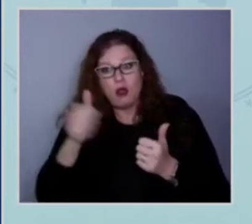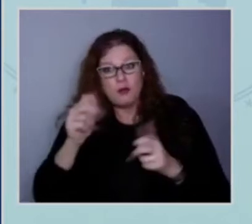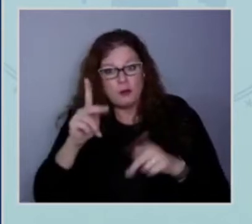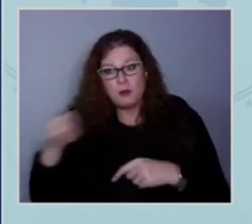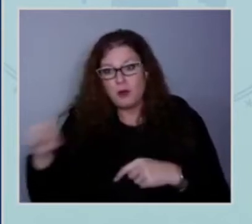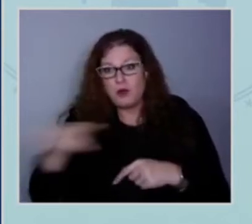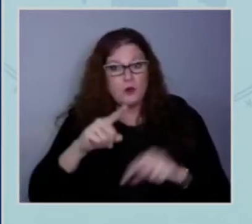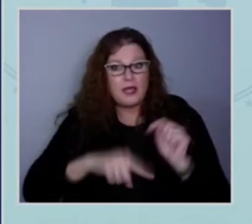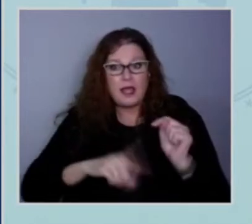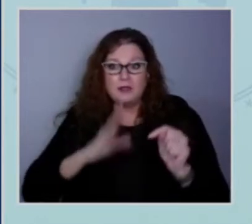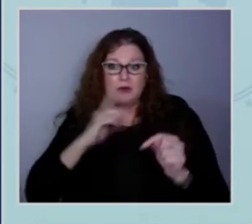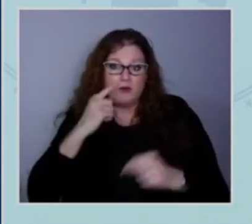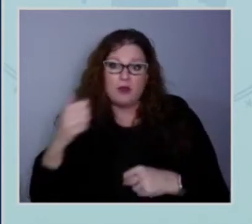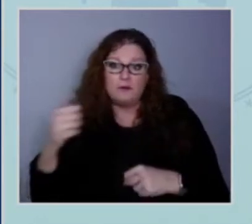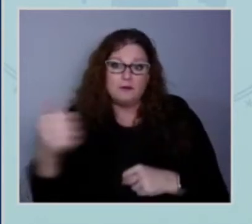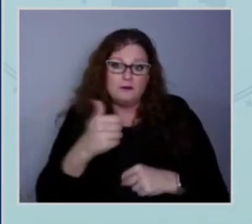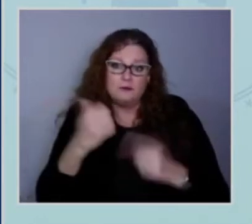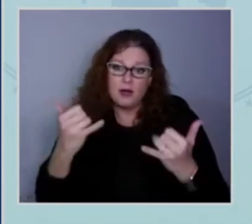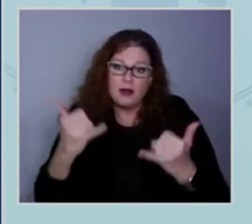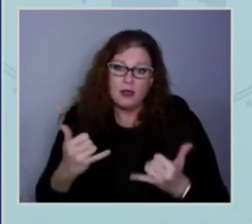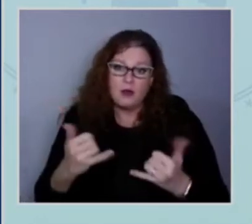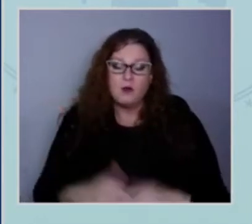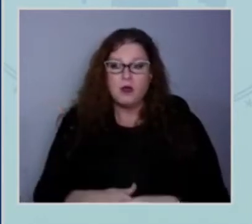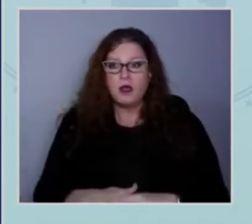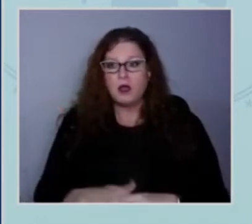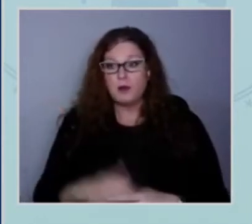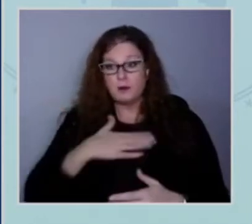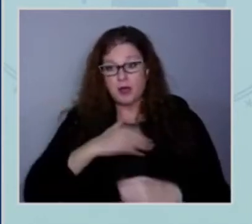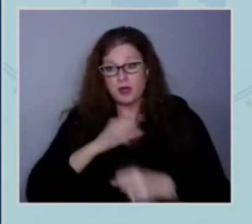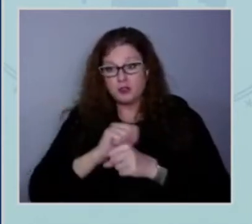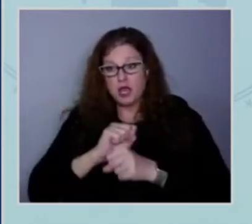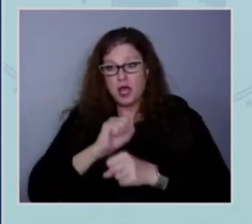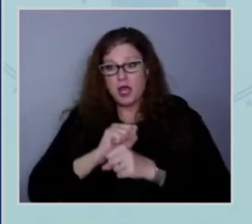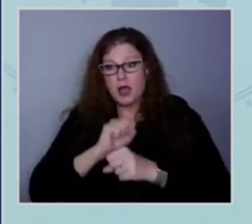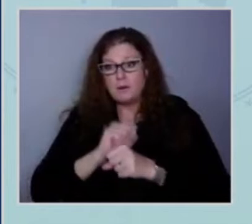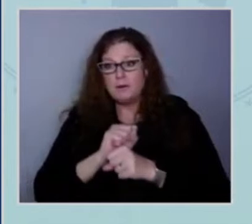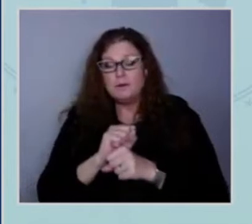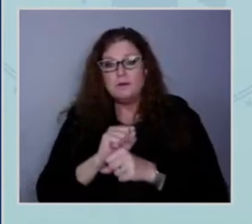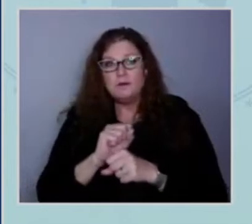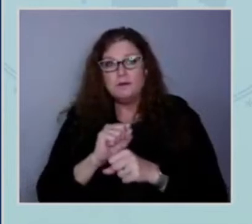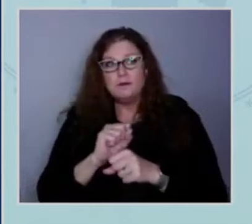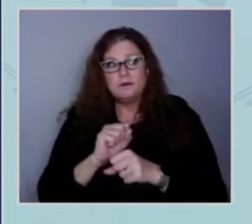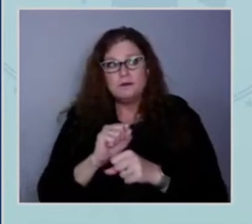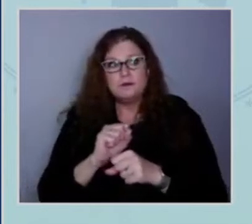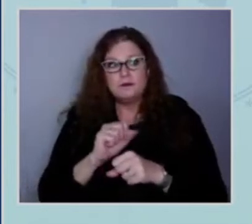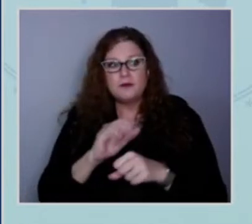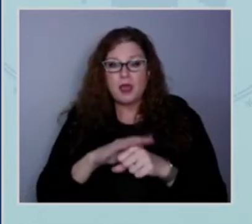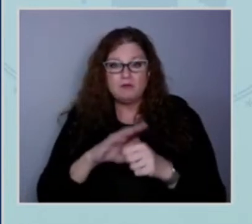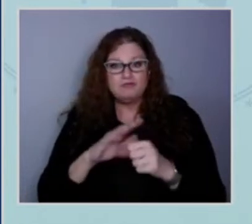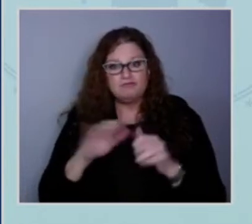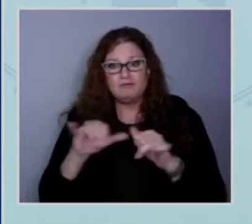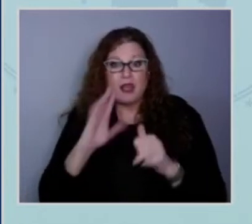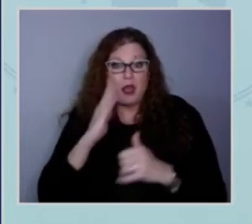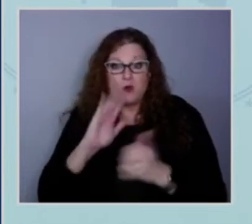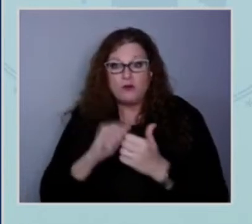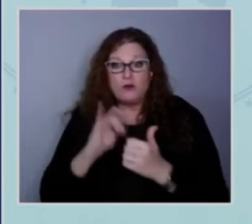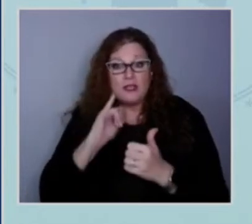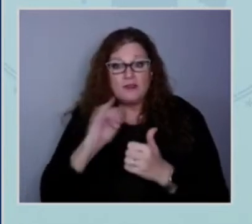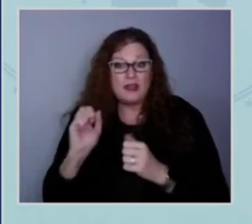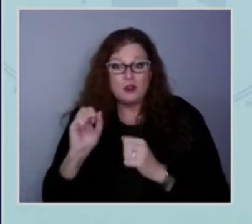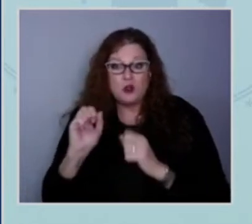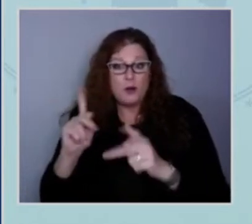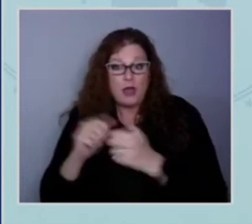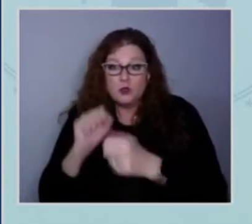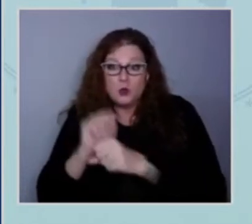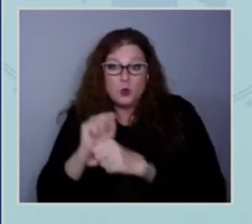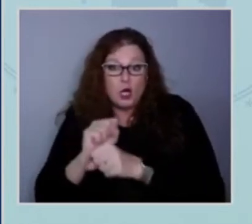God I have the opportunity to speak about it for other people who are unable to speak for themselves right now. My job right now,